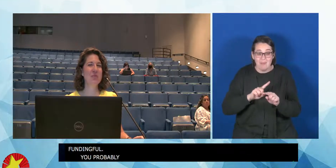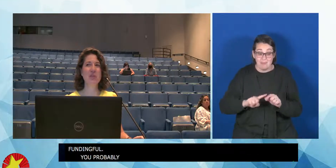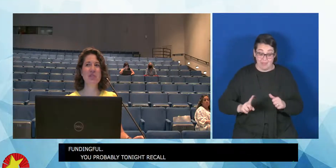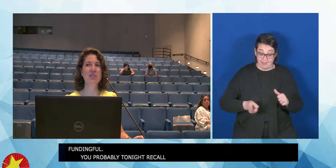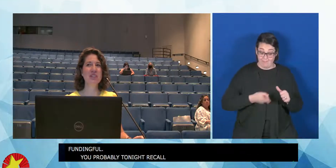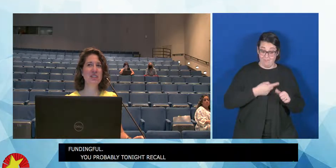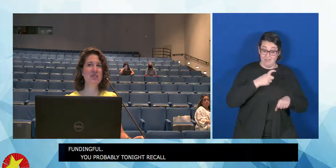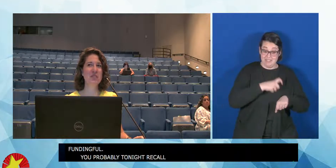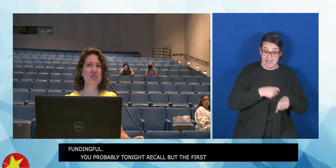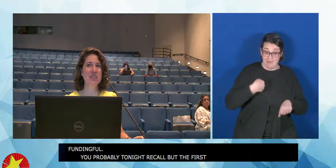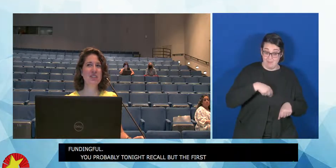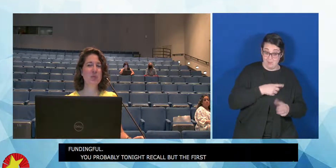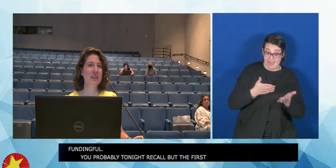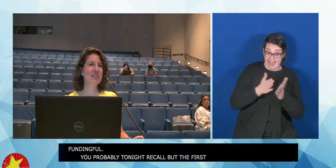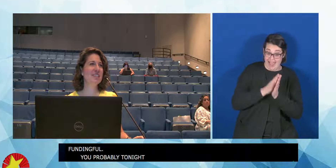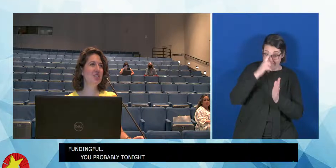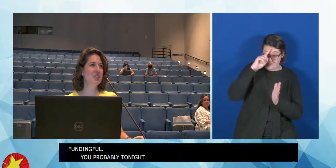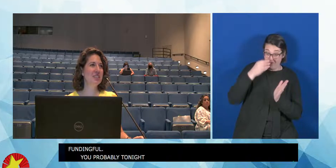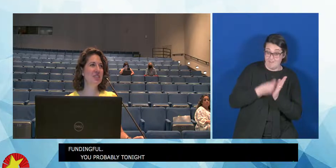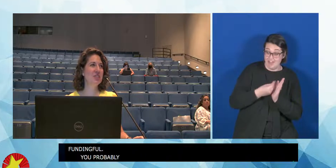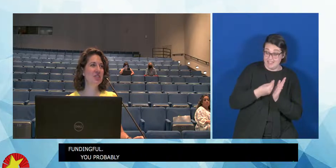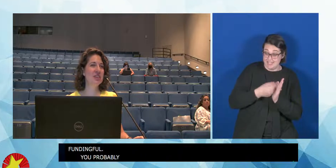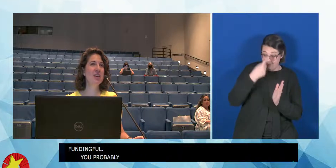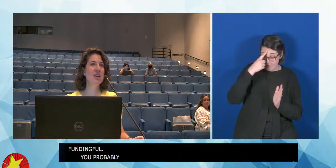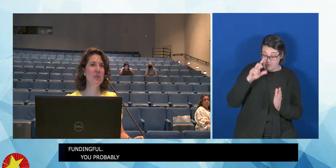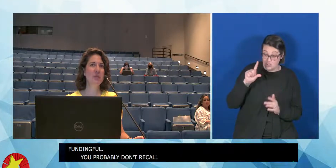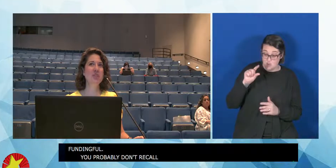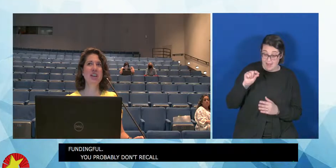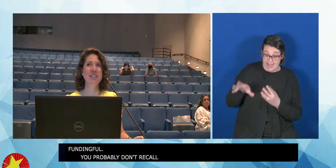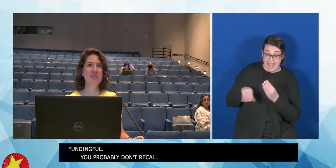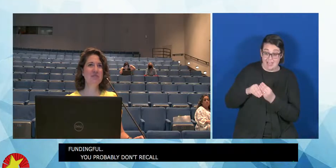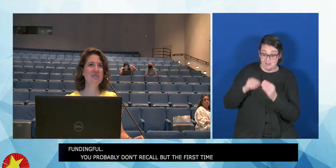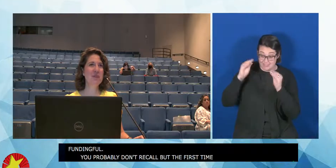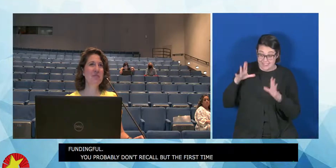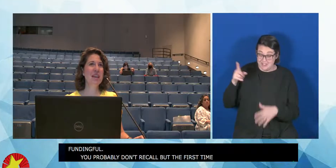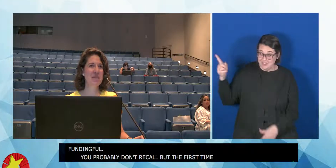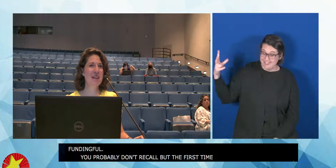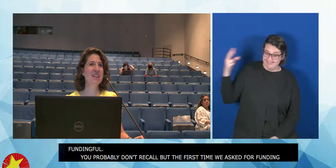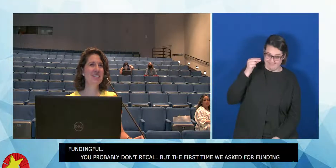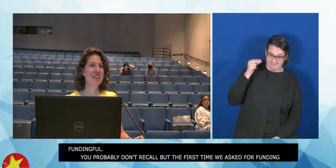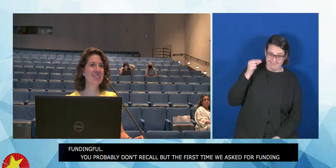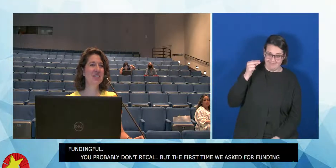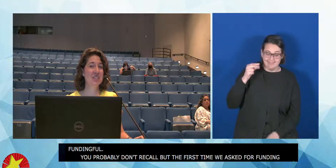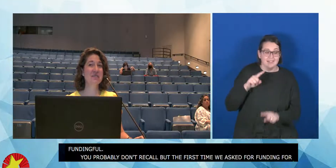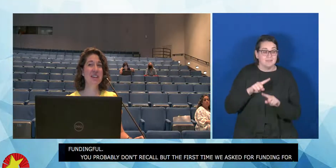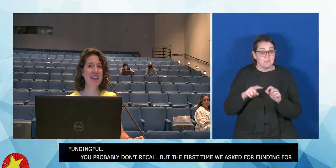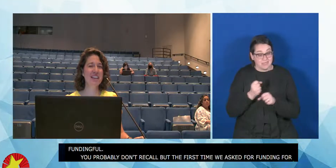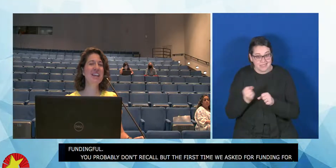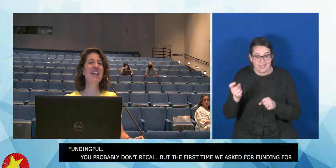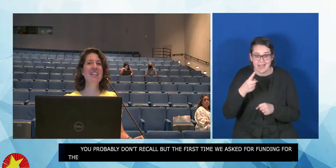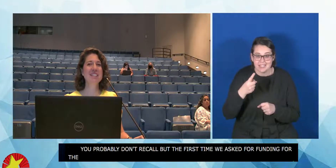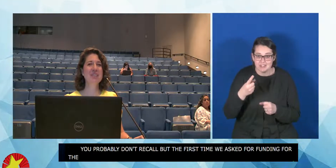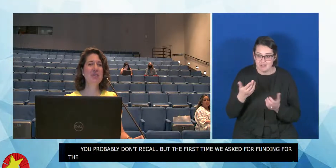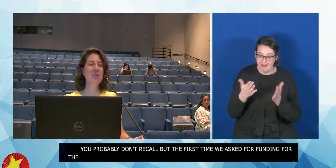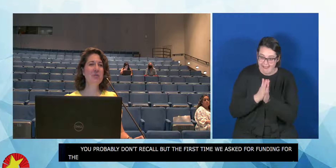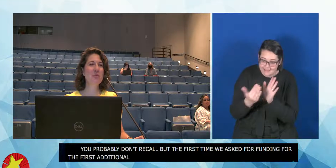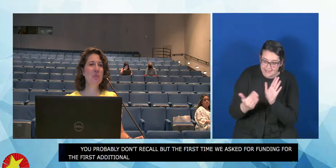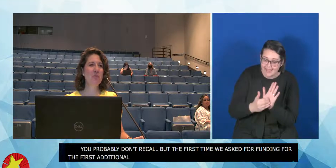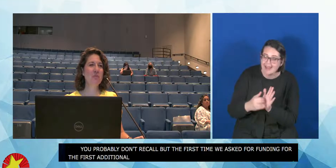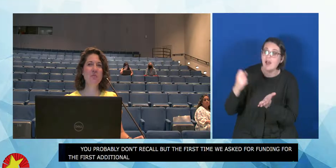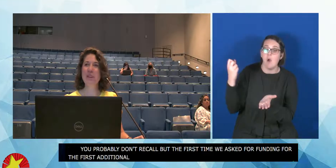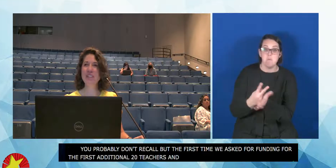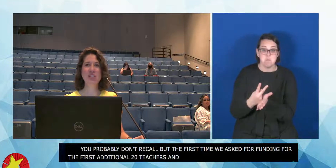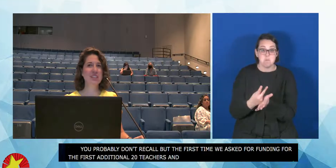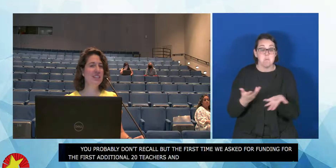asked for the funding for the 20 additional teachers, we were shot down. But we came back the next year and we got it.